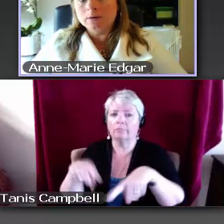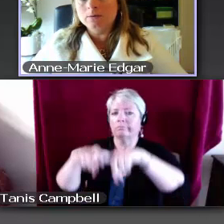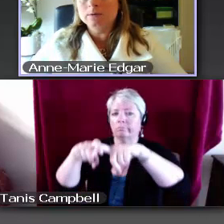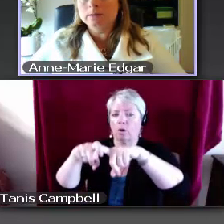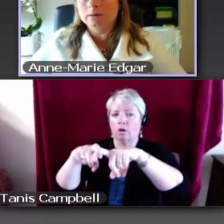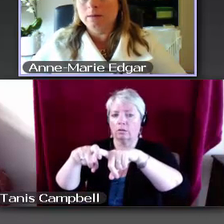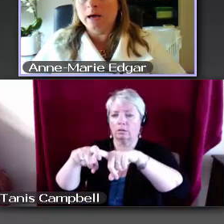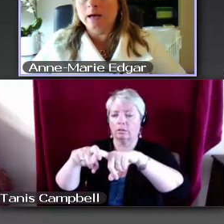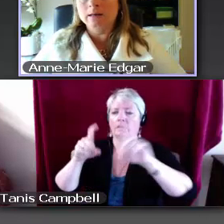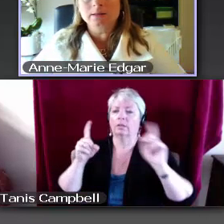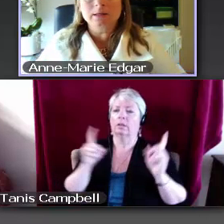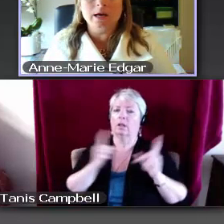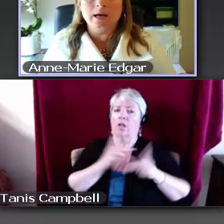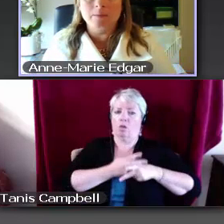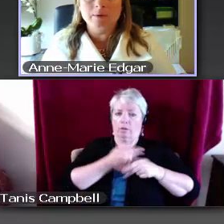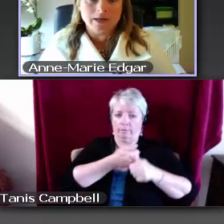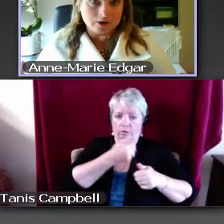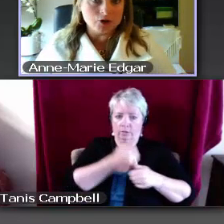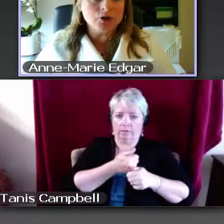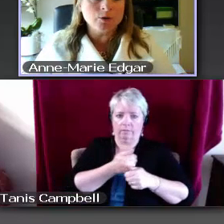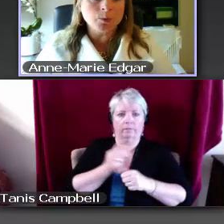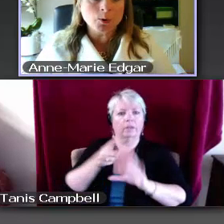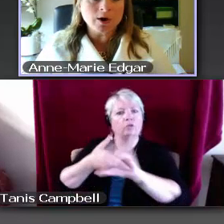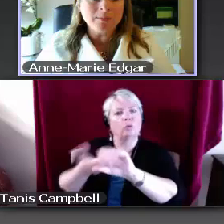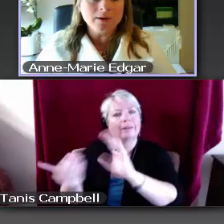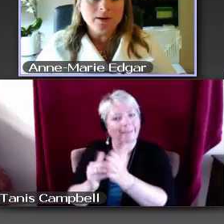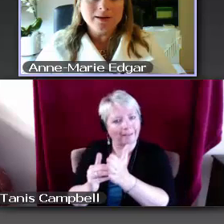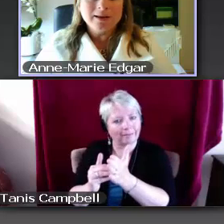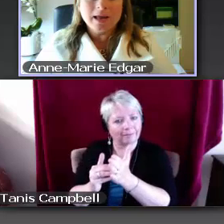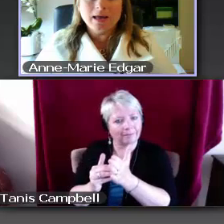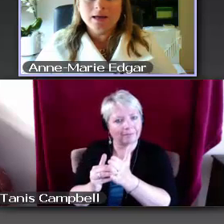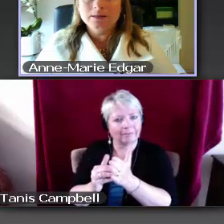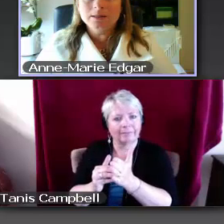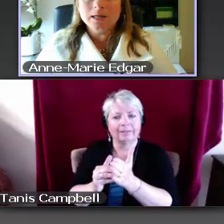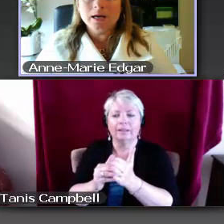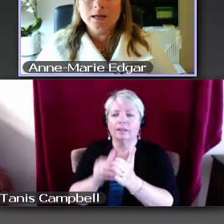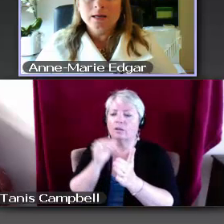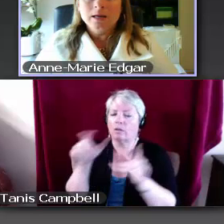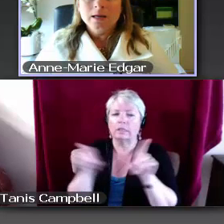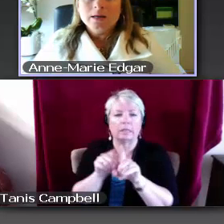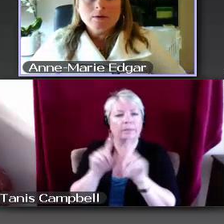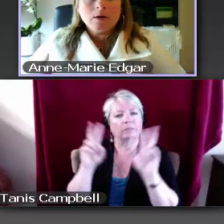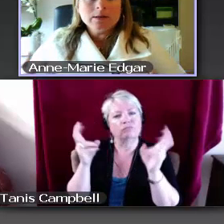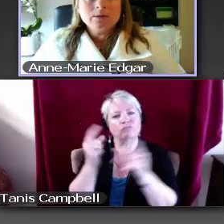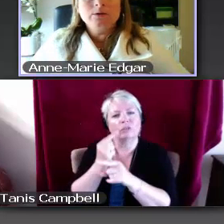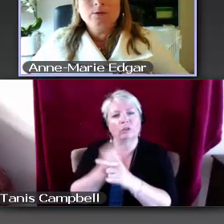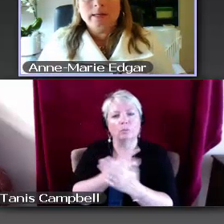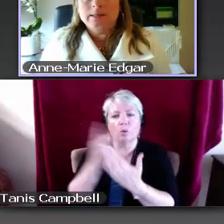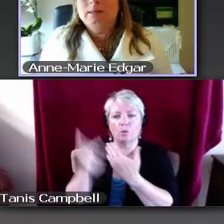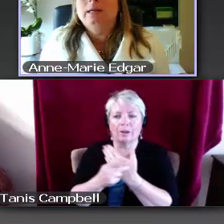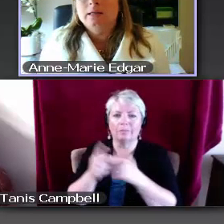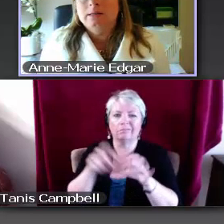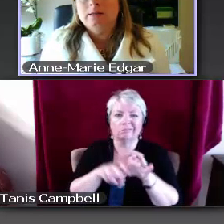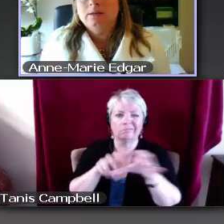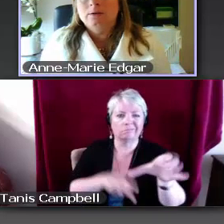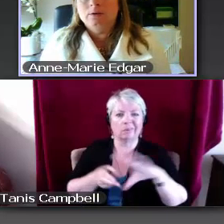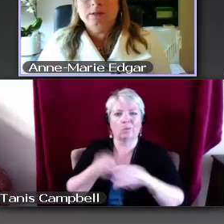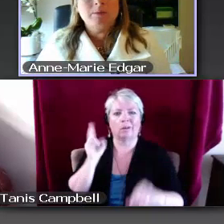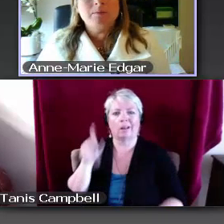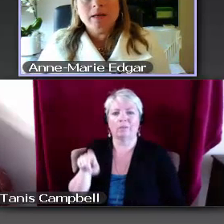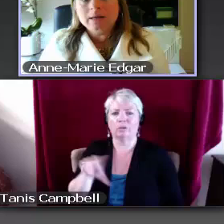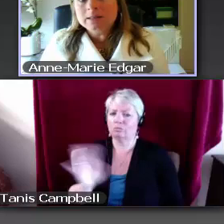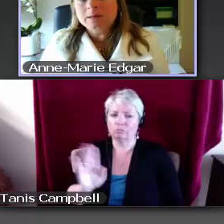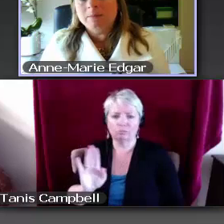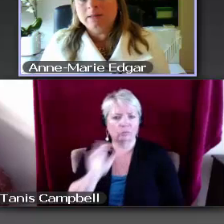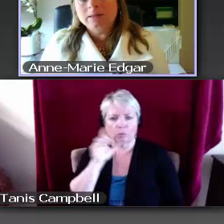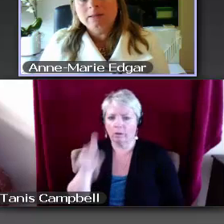not lose that connection to the program. And also, there's great success. There's